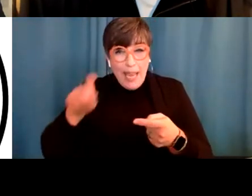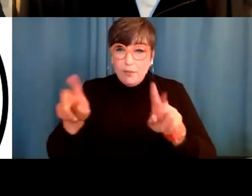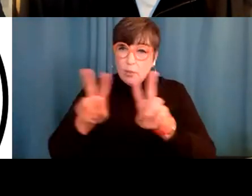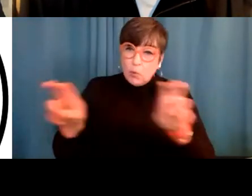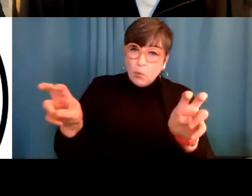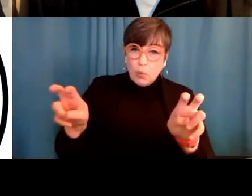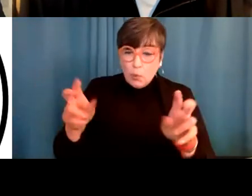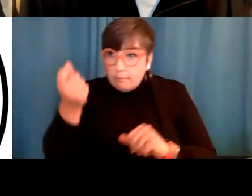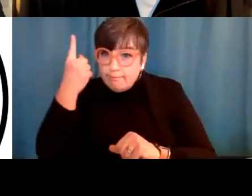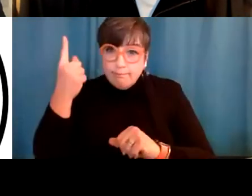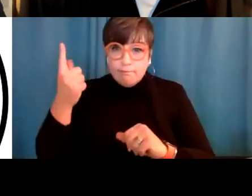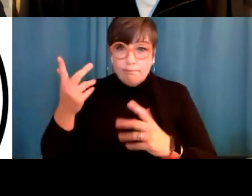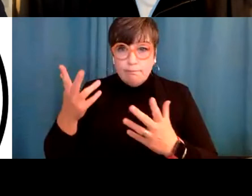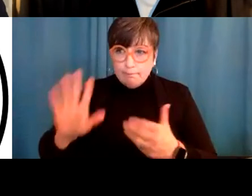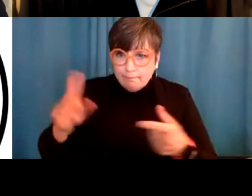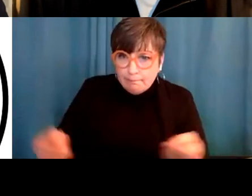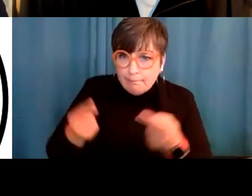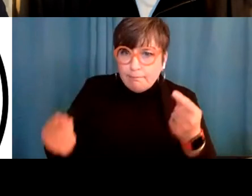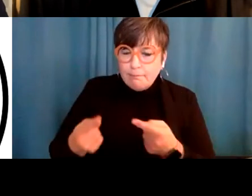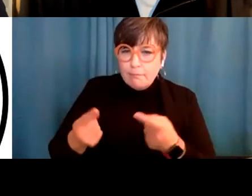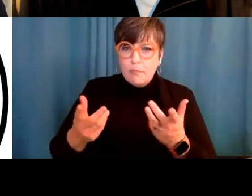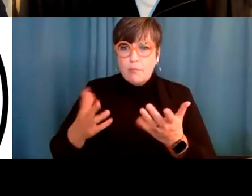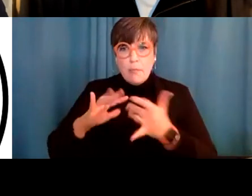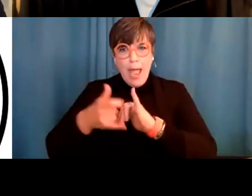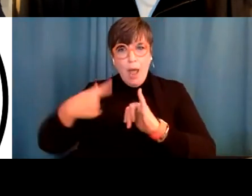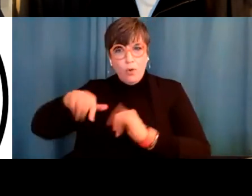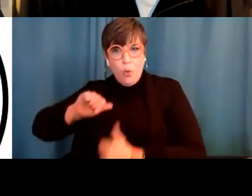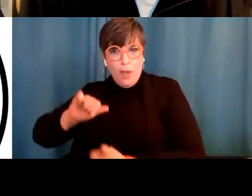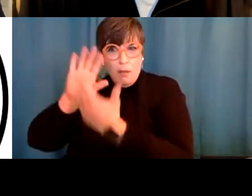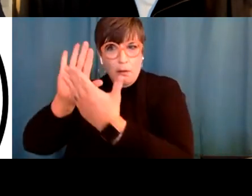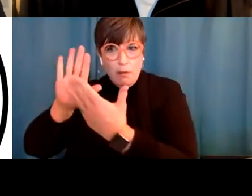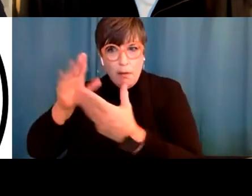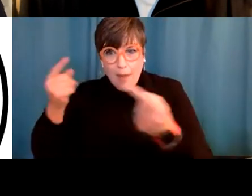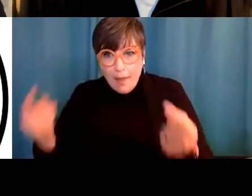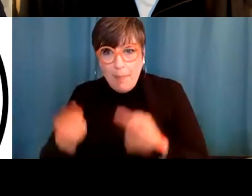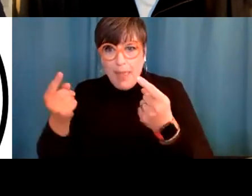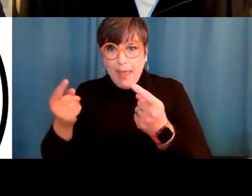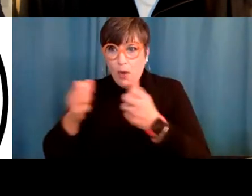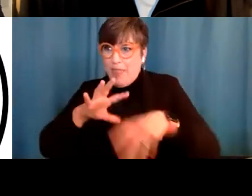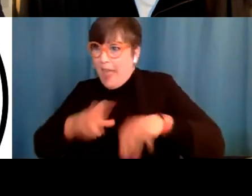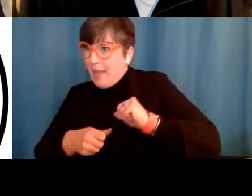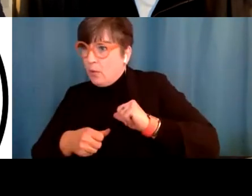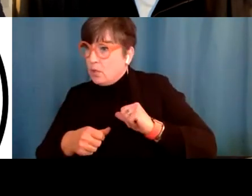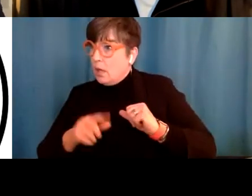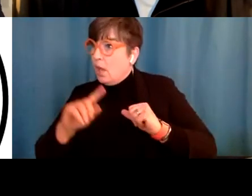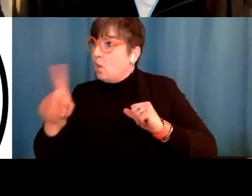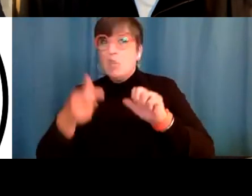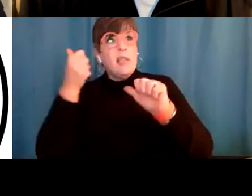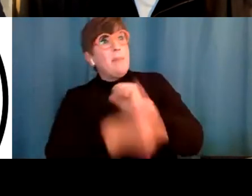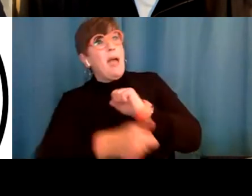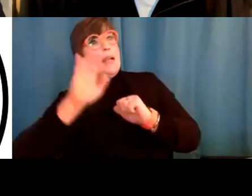think that we can address all this pain and anguish, you know, with the police reform bill. Yeah. Now, are